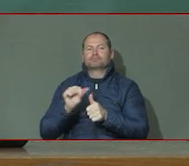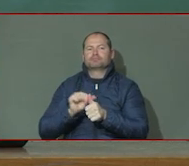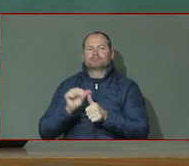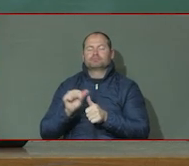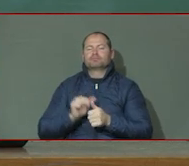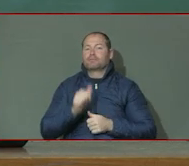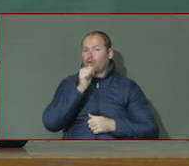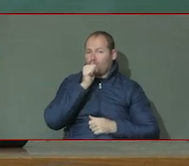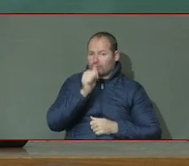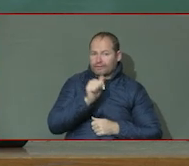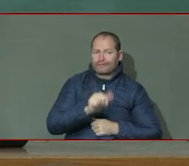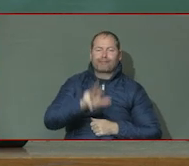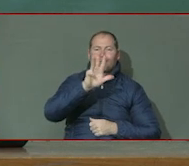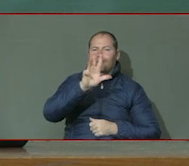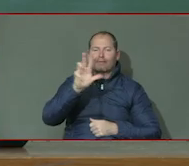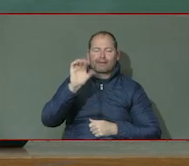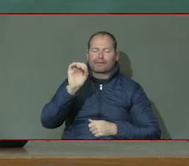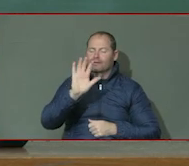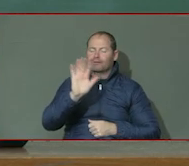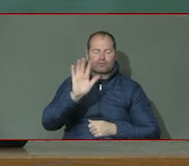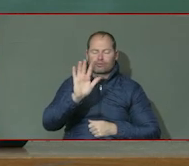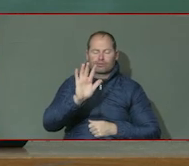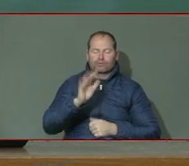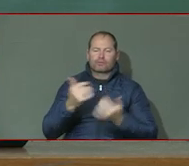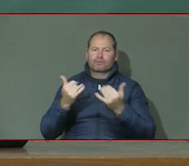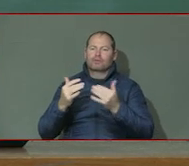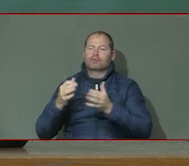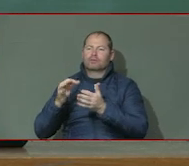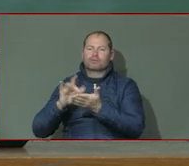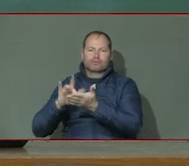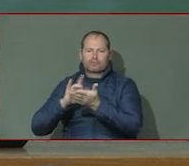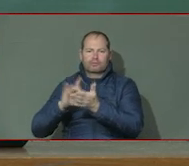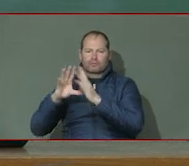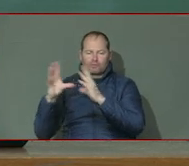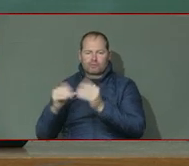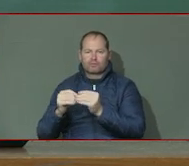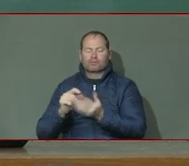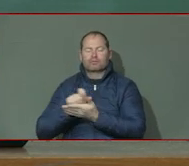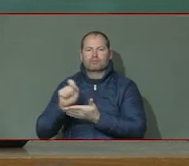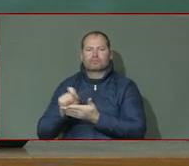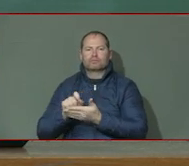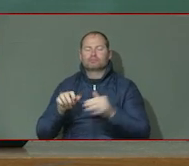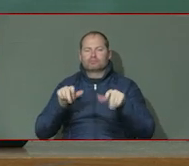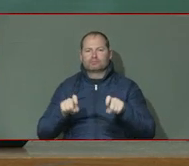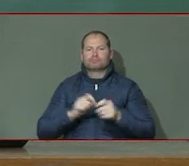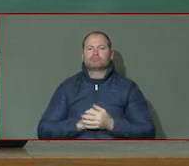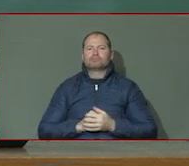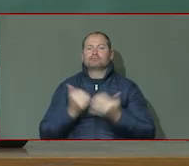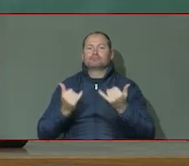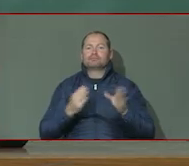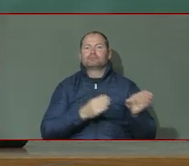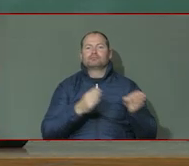980 or whatever it is. All right. Net asset value. What is net assets?